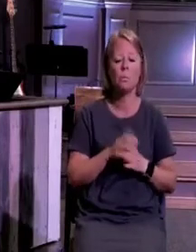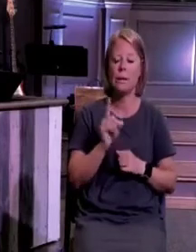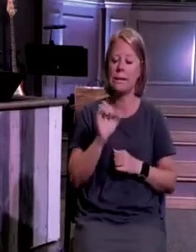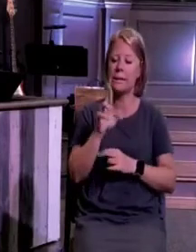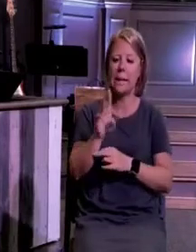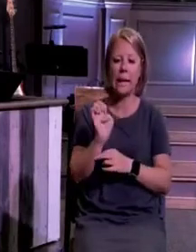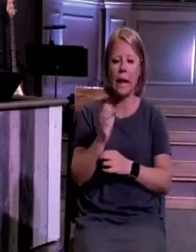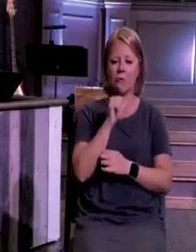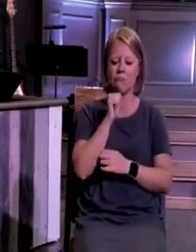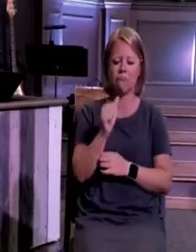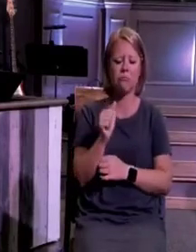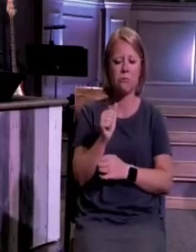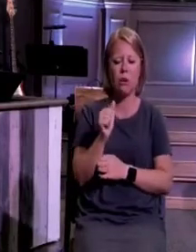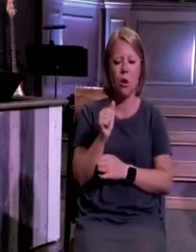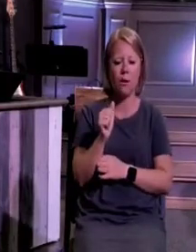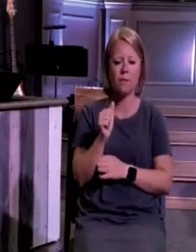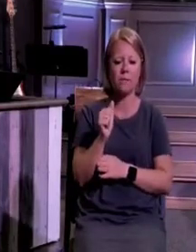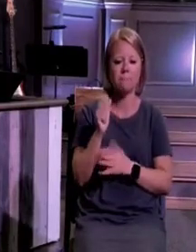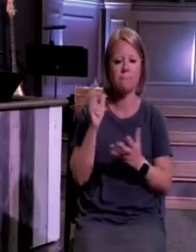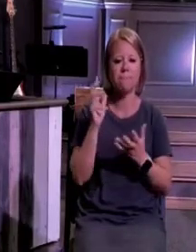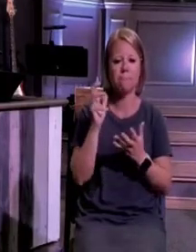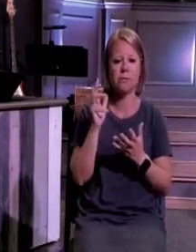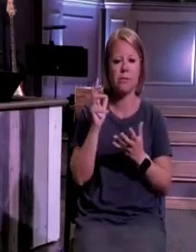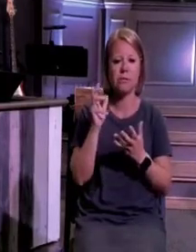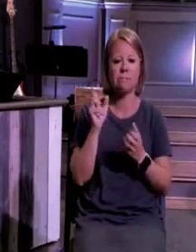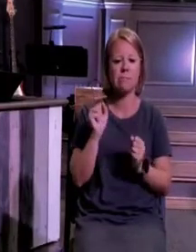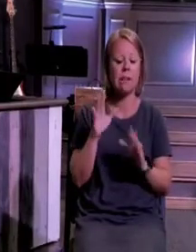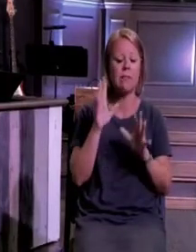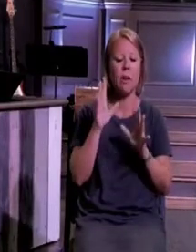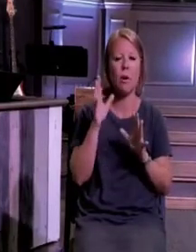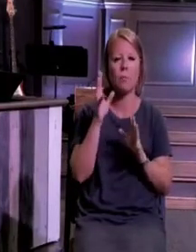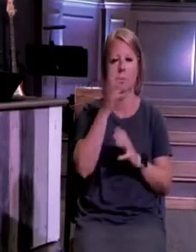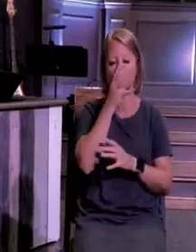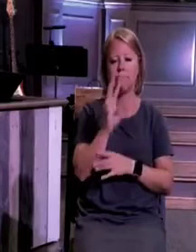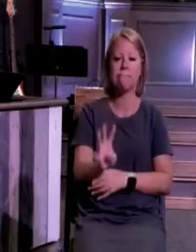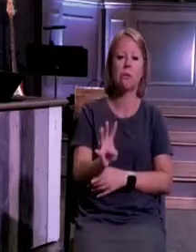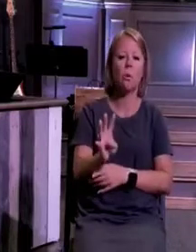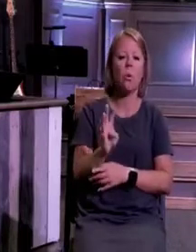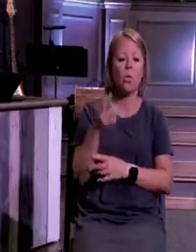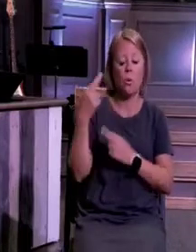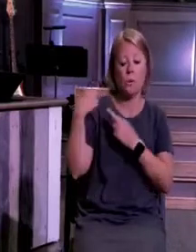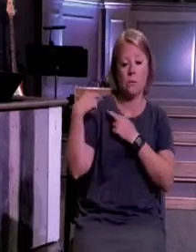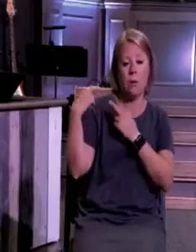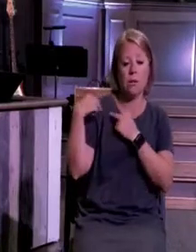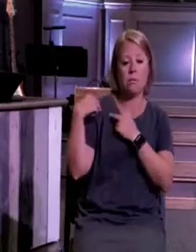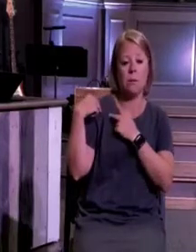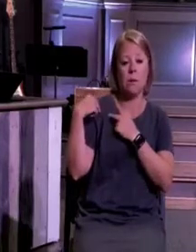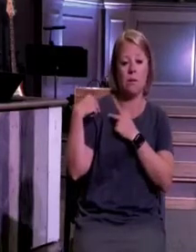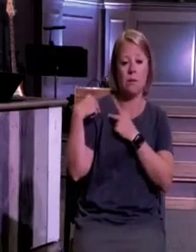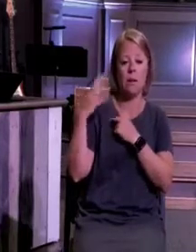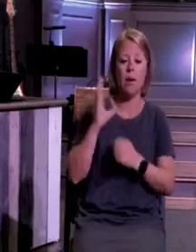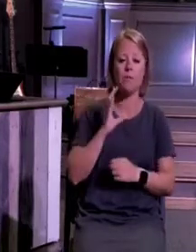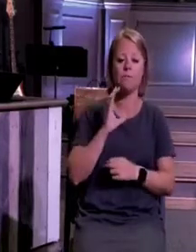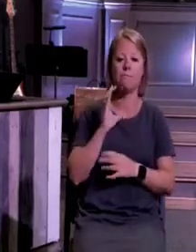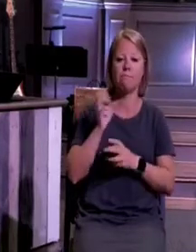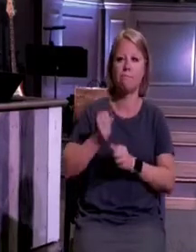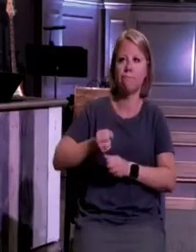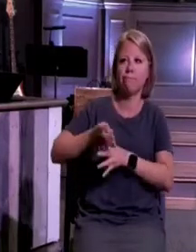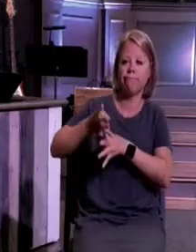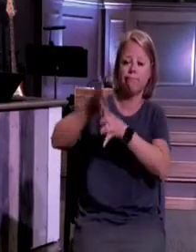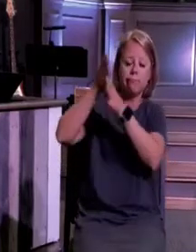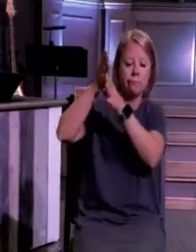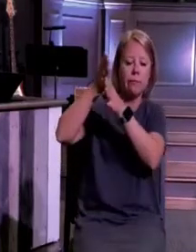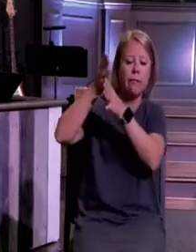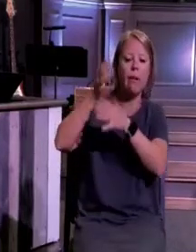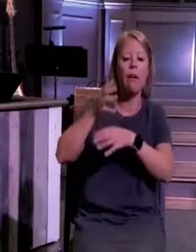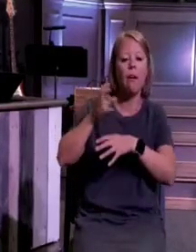We dare not compromise, neither should we dare neglect the responsibility of raising the sail. It's the